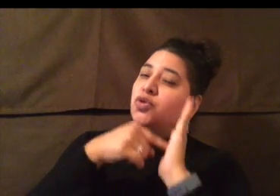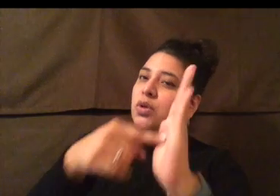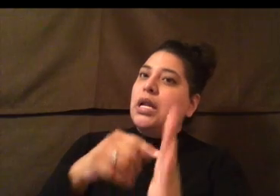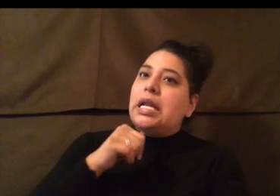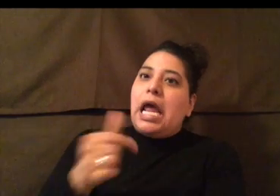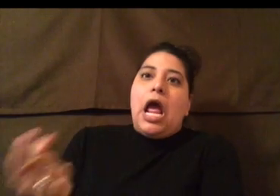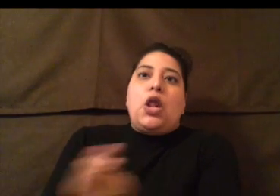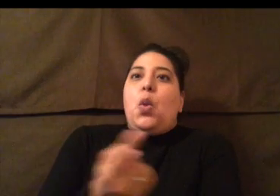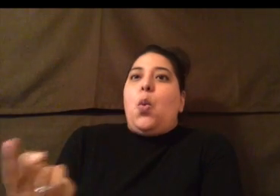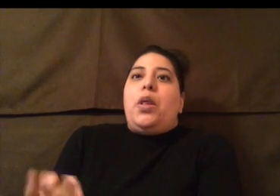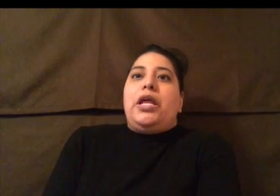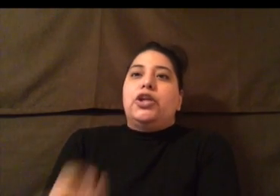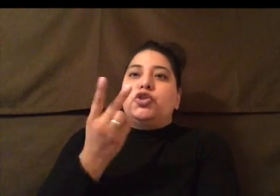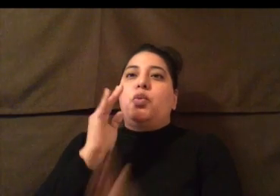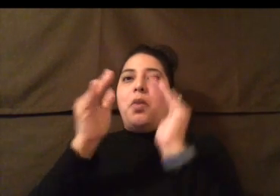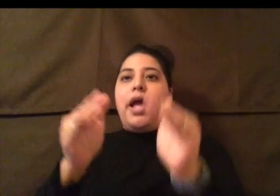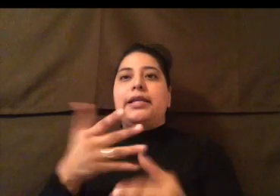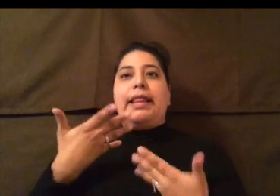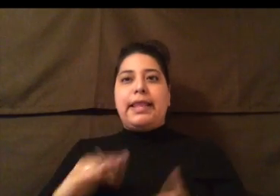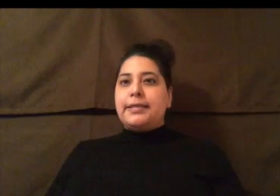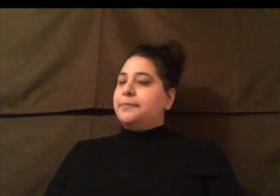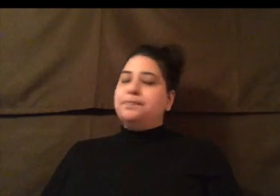if we try this another way.